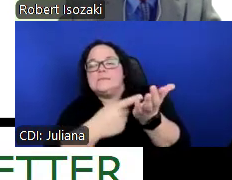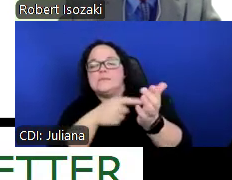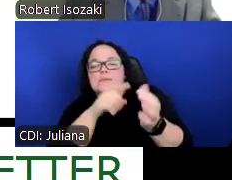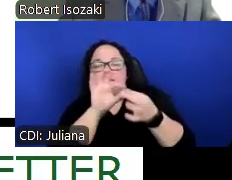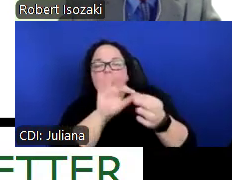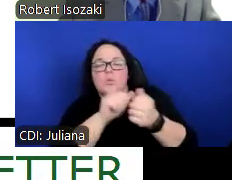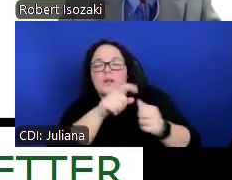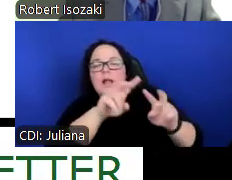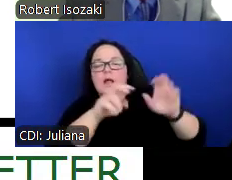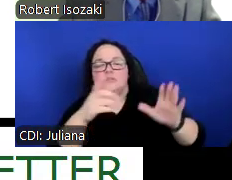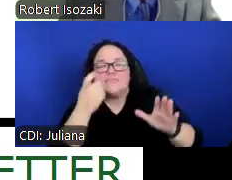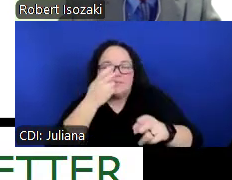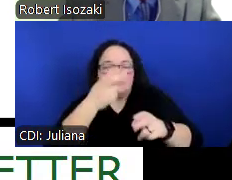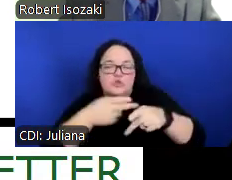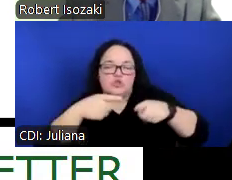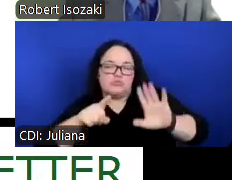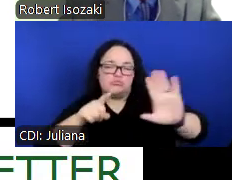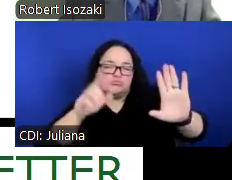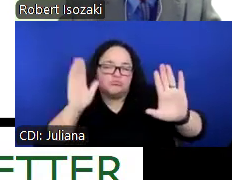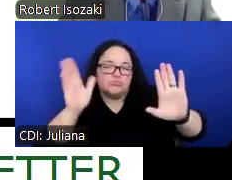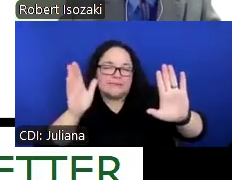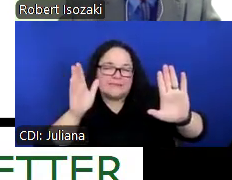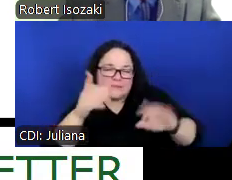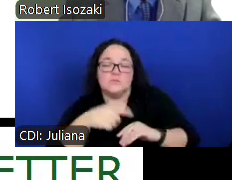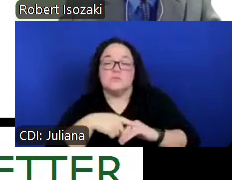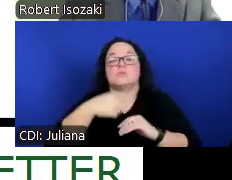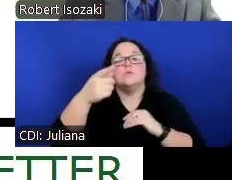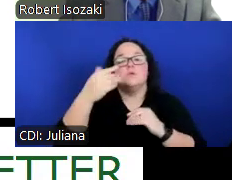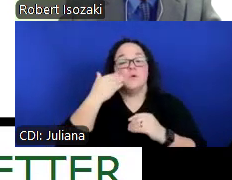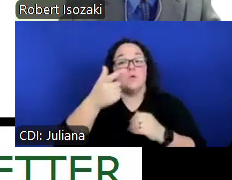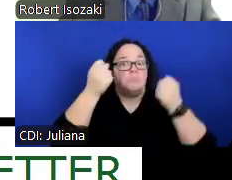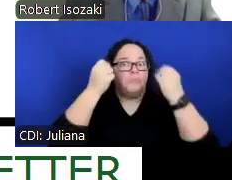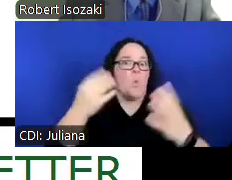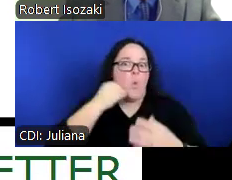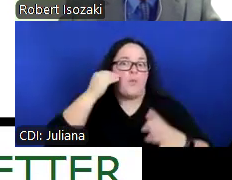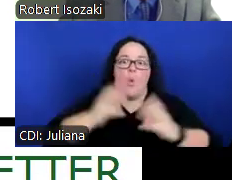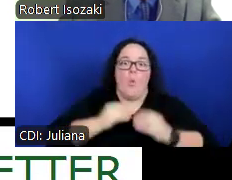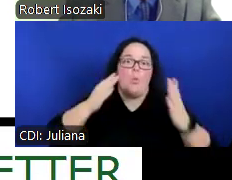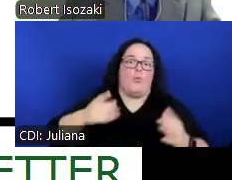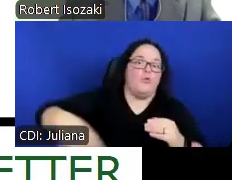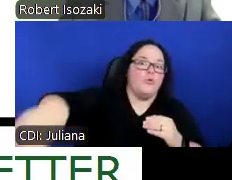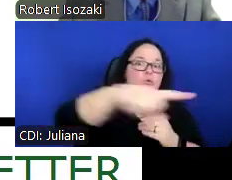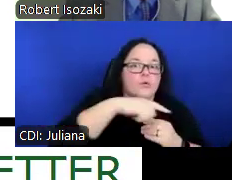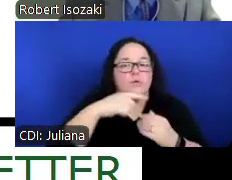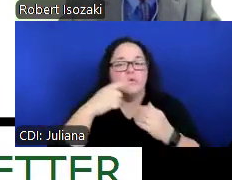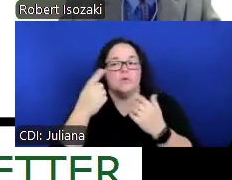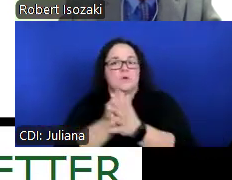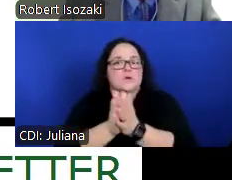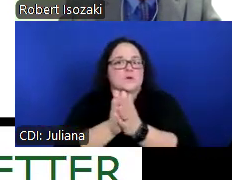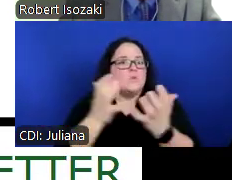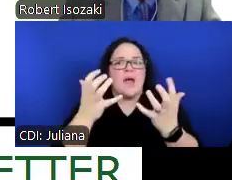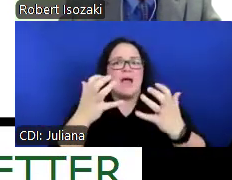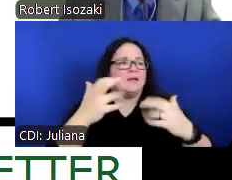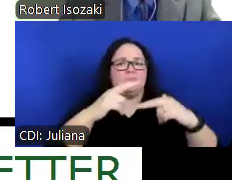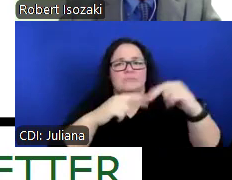there's probably a lot of homeowners who are beginning to focus their attentions towards rebuilding and what can they